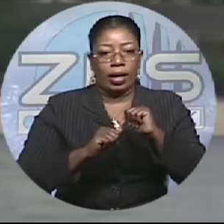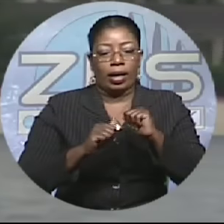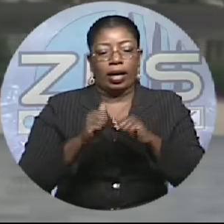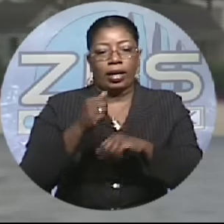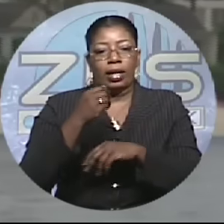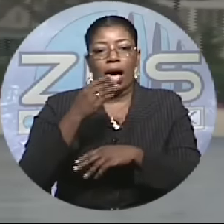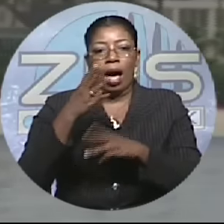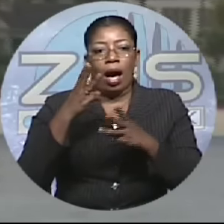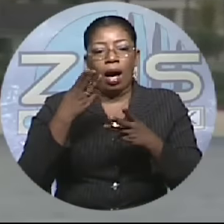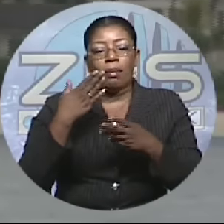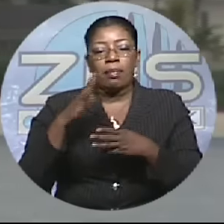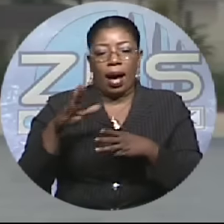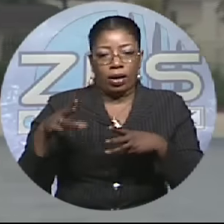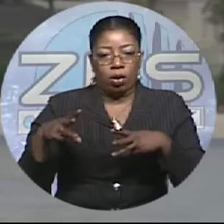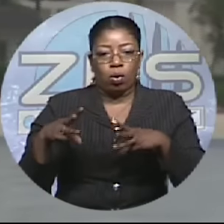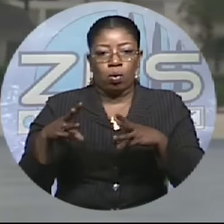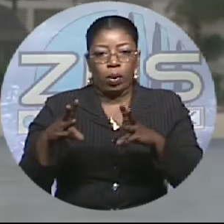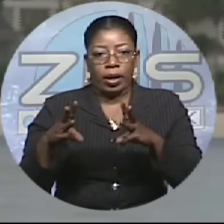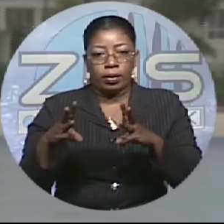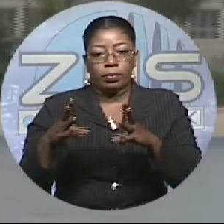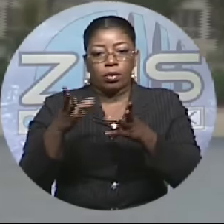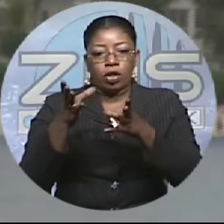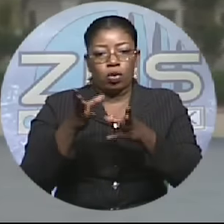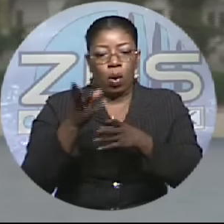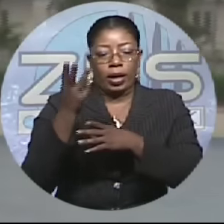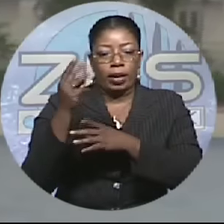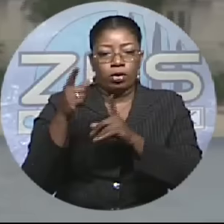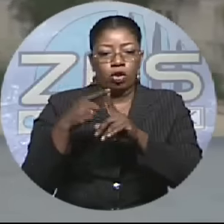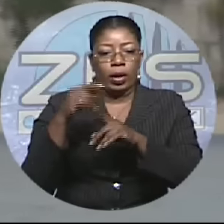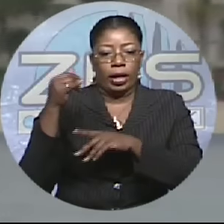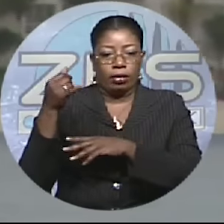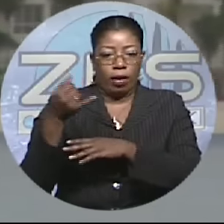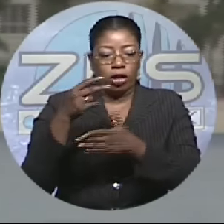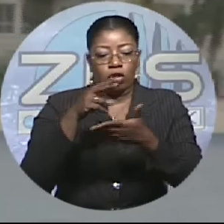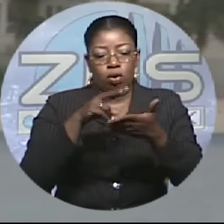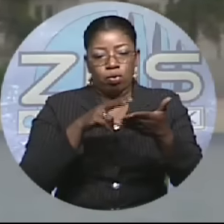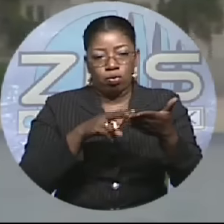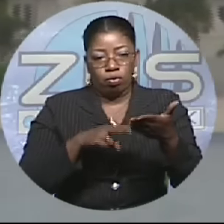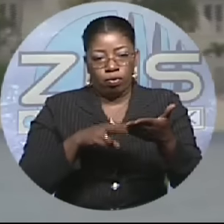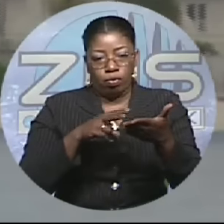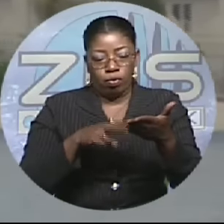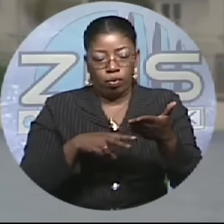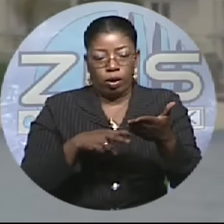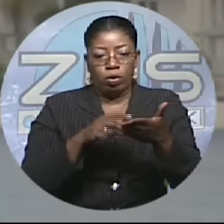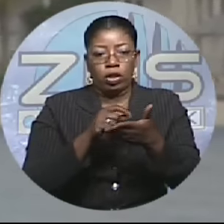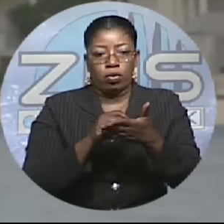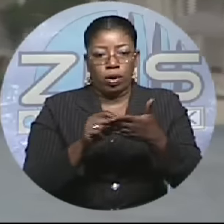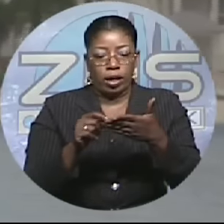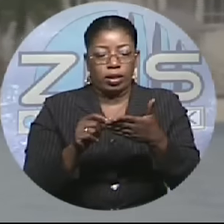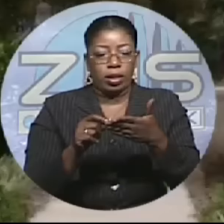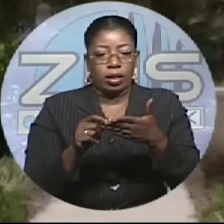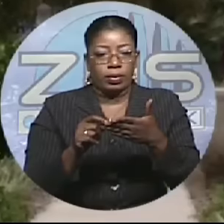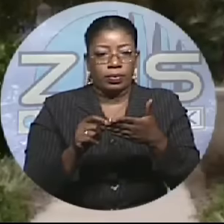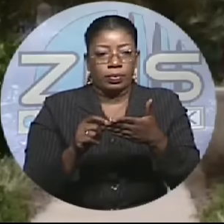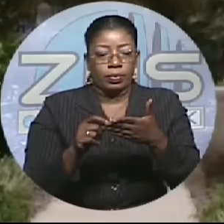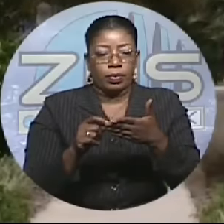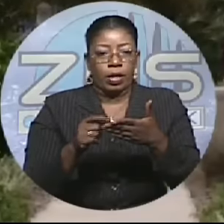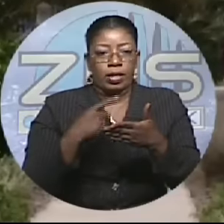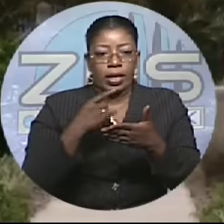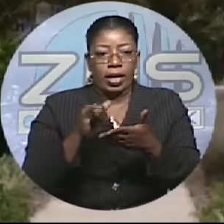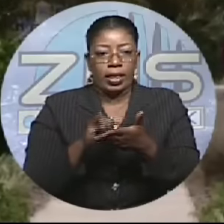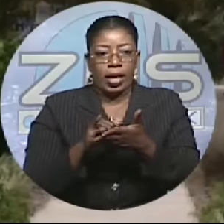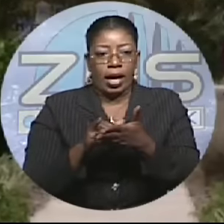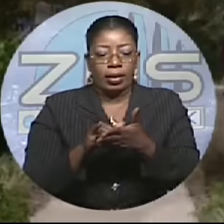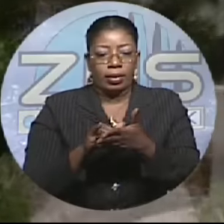faith. She invites him to review her prior statement on the matter, which speaks for itself. The Attorney General continued that, as Mr. Cash knows full